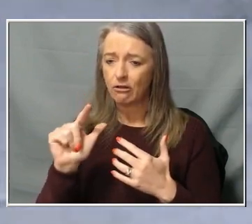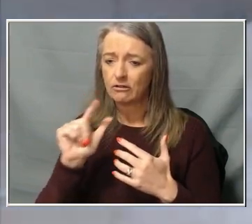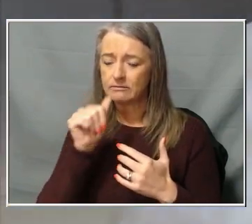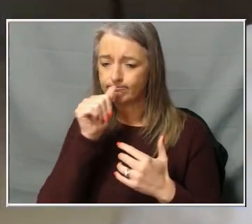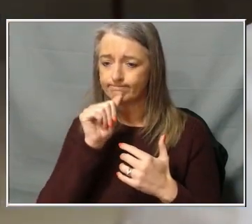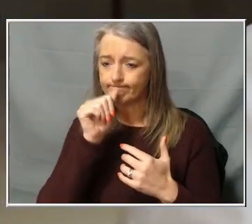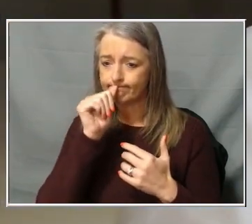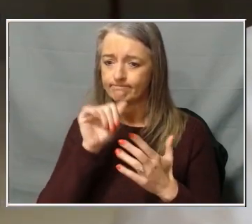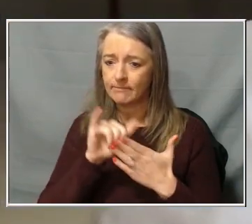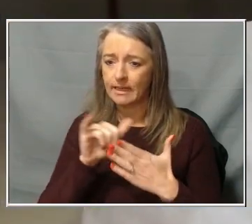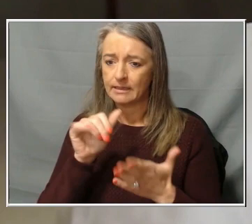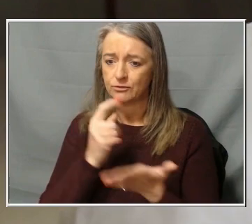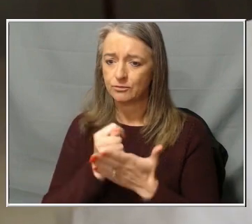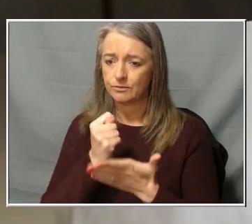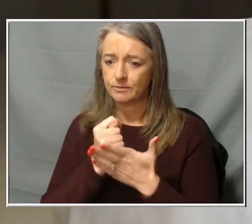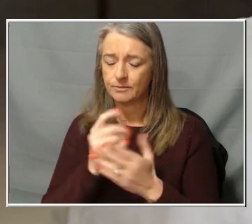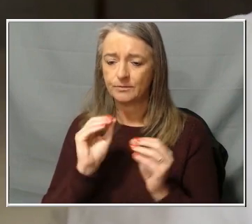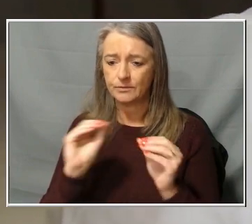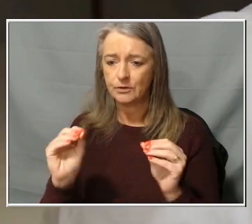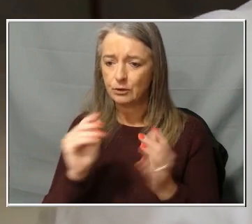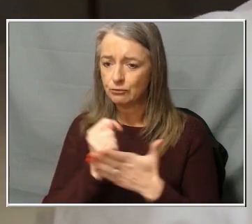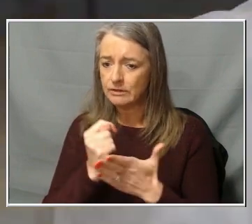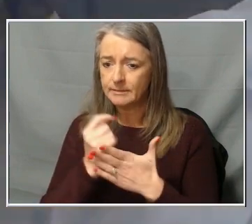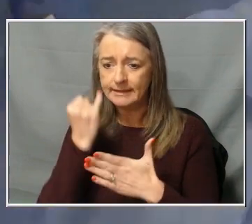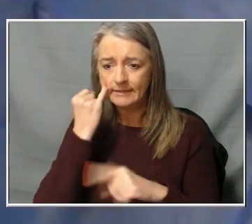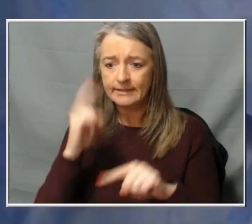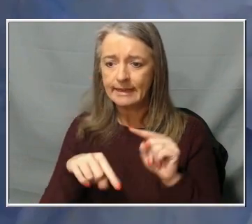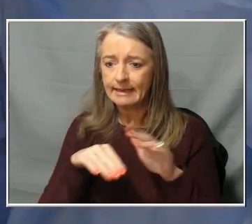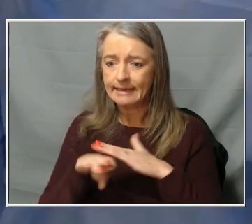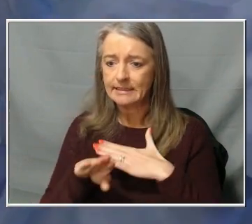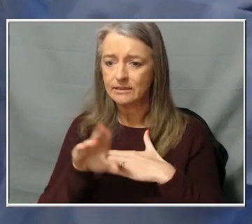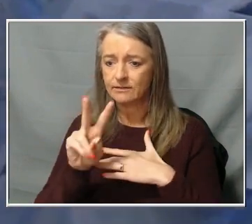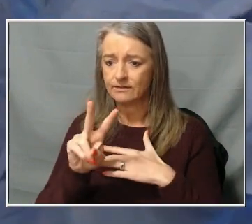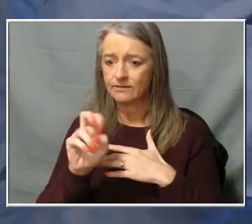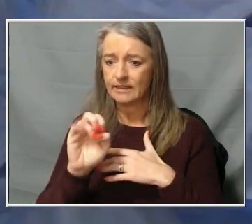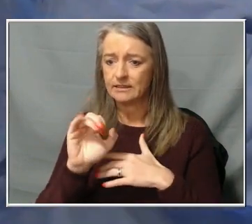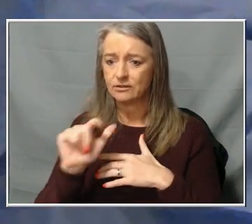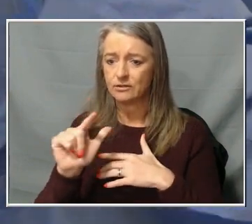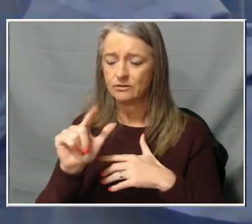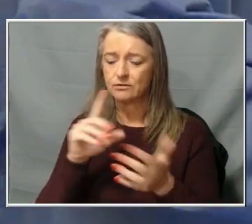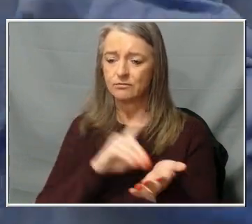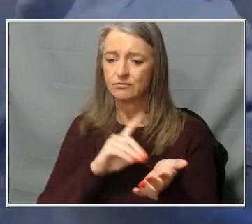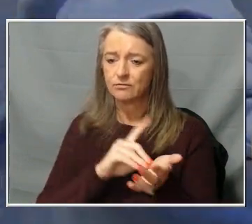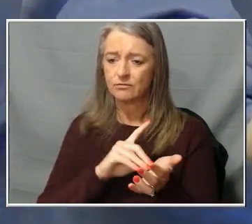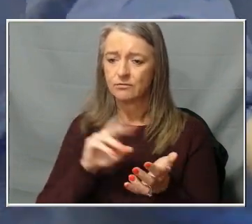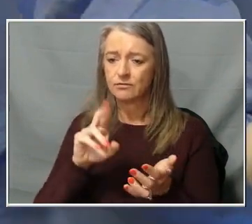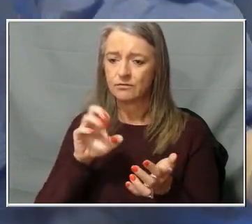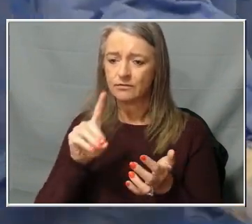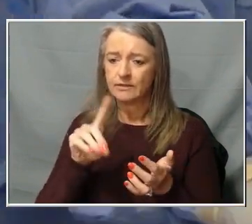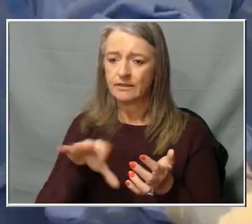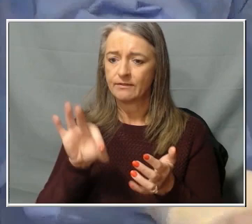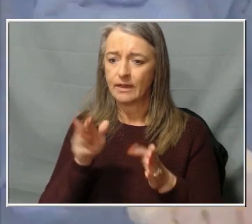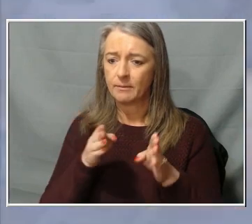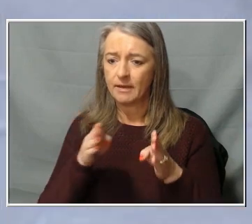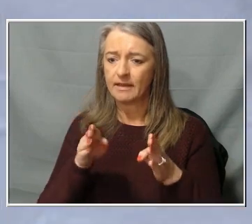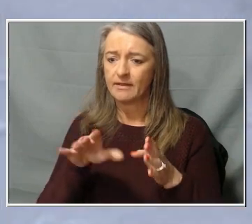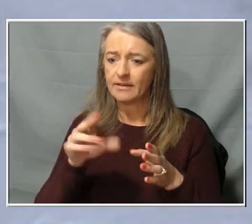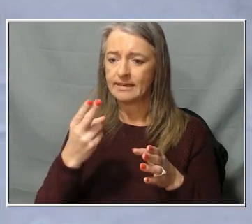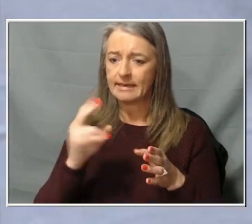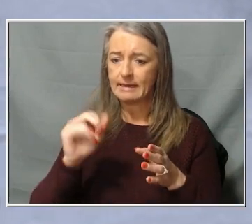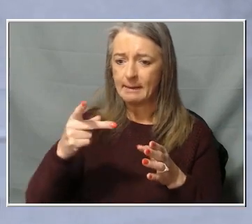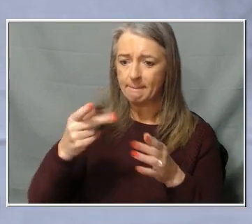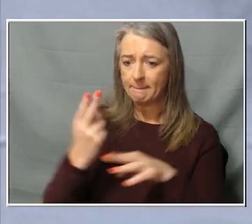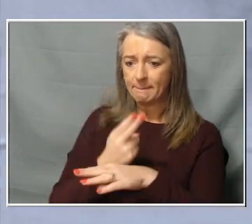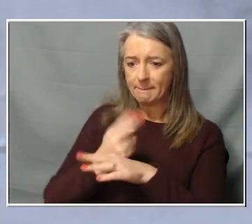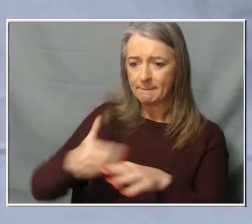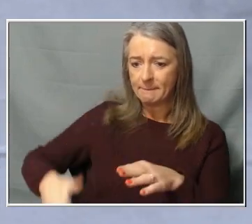the procedure. There would have been no procedure if we can't get into this blood vessel. Yeah. Dr. Reeves found a path starting at Ashlyn's hip. Once inside,